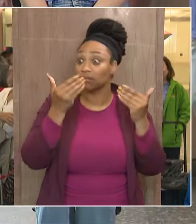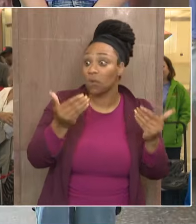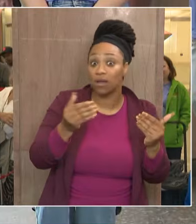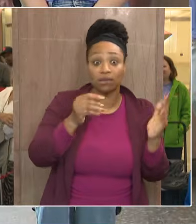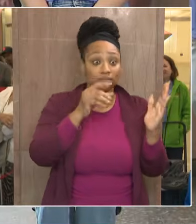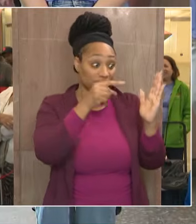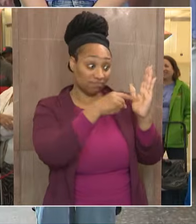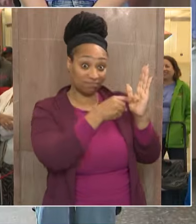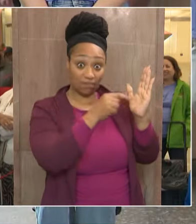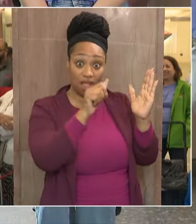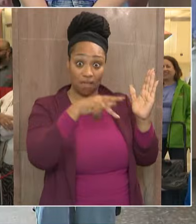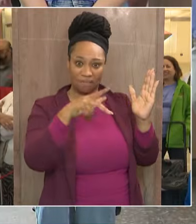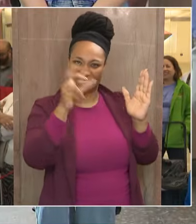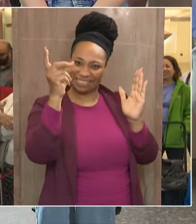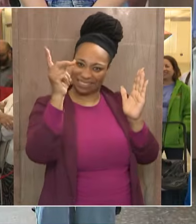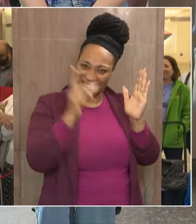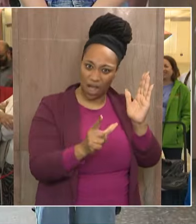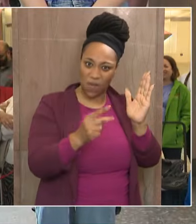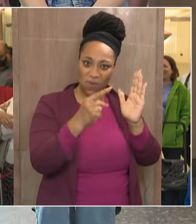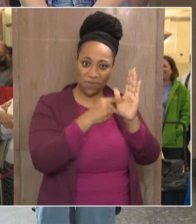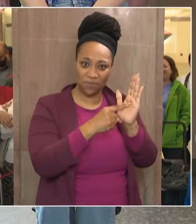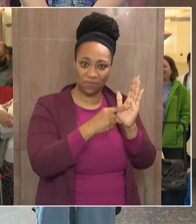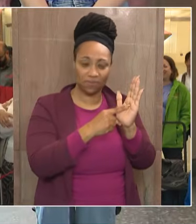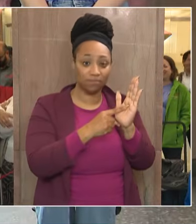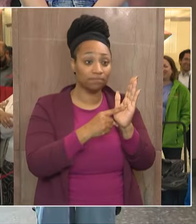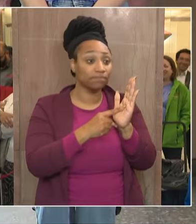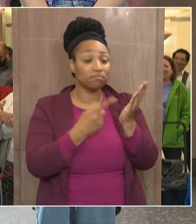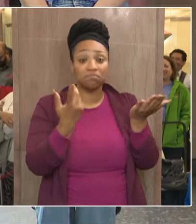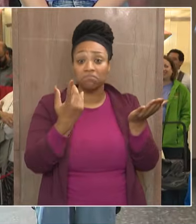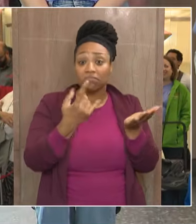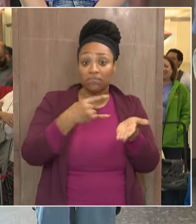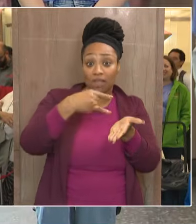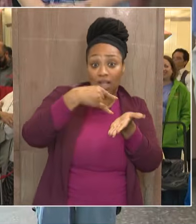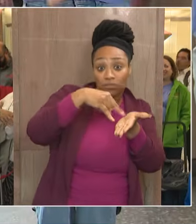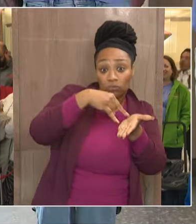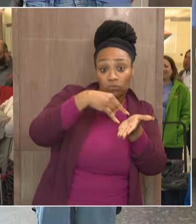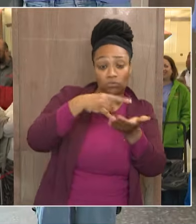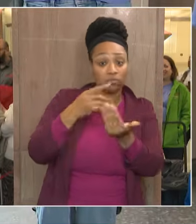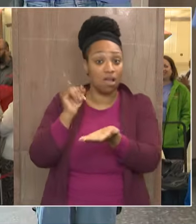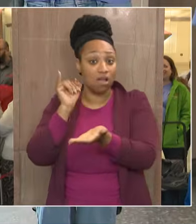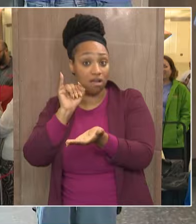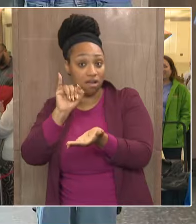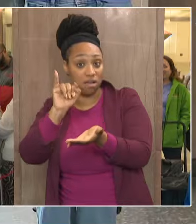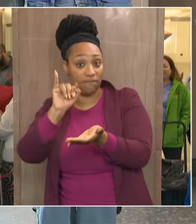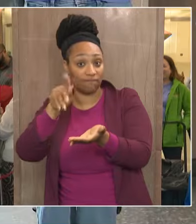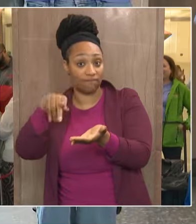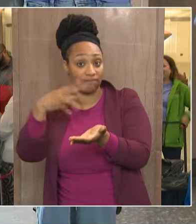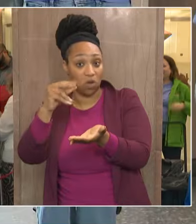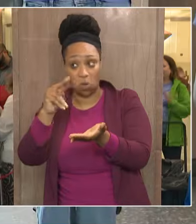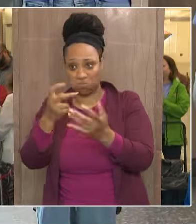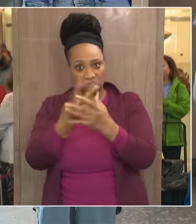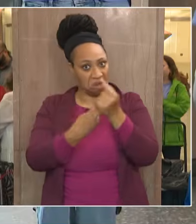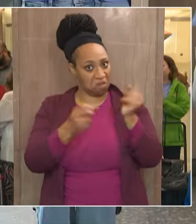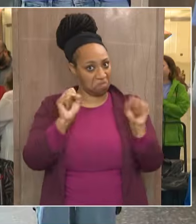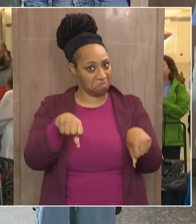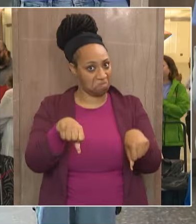and Apple, iPhones. All right, thank you. I'll call Leona back up.